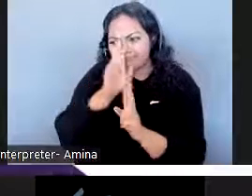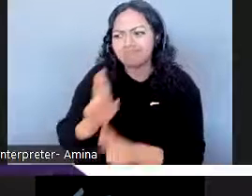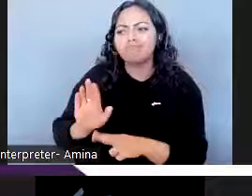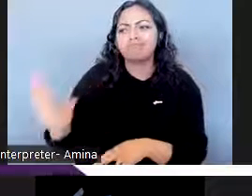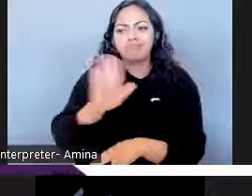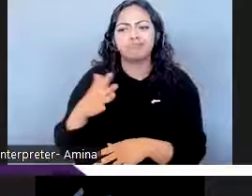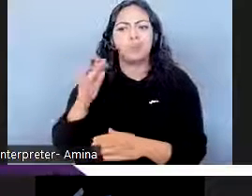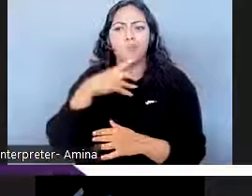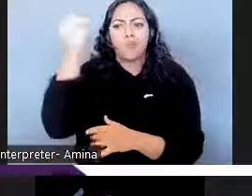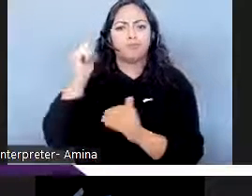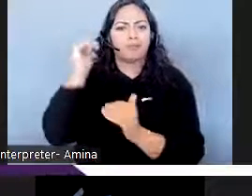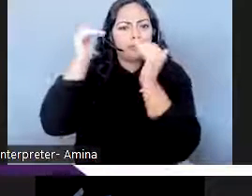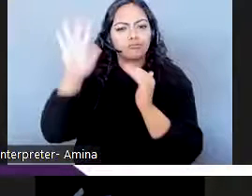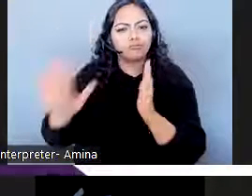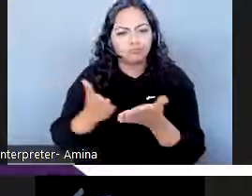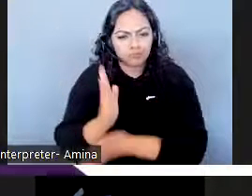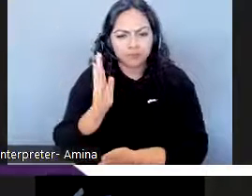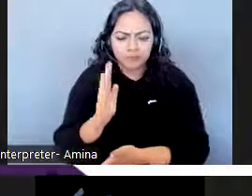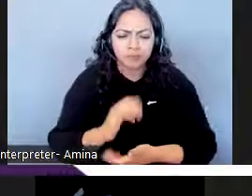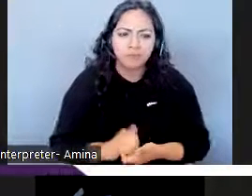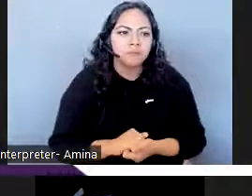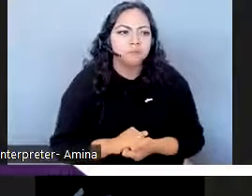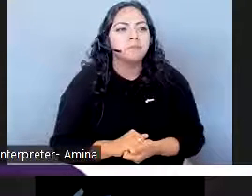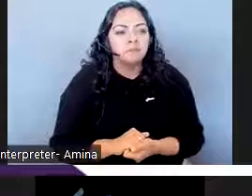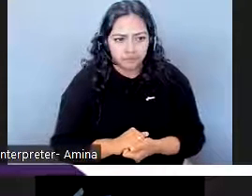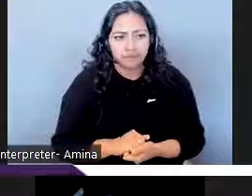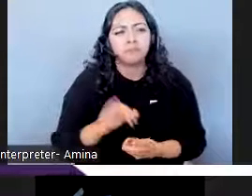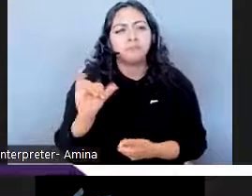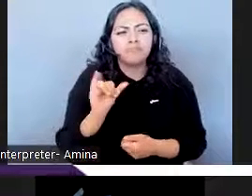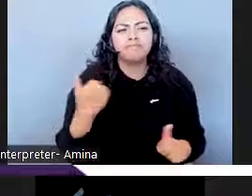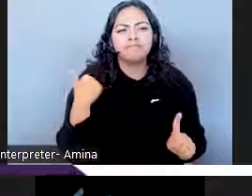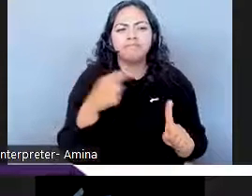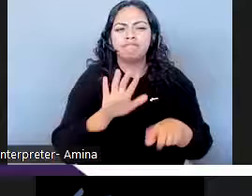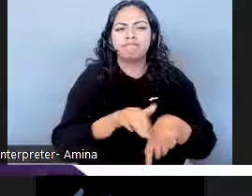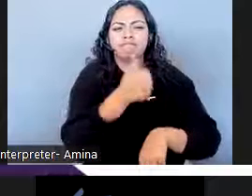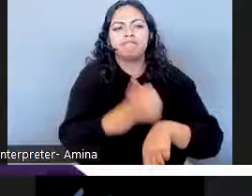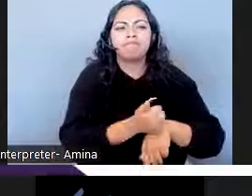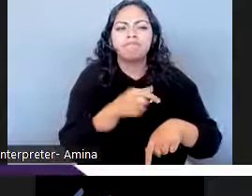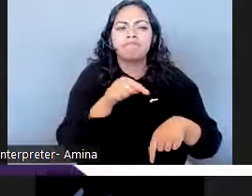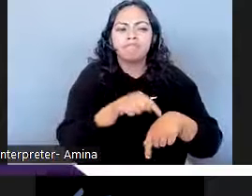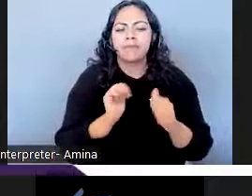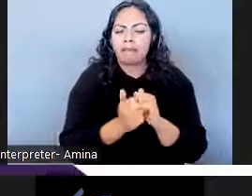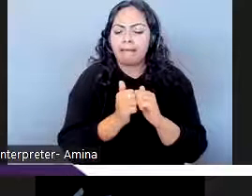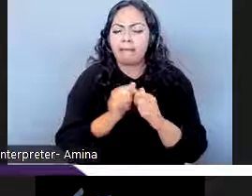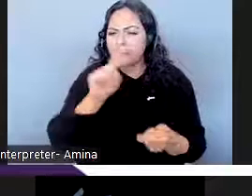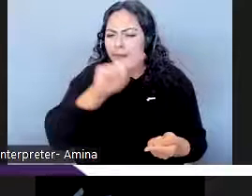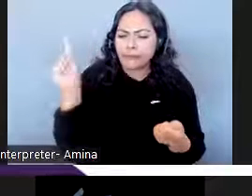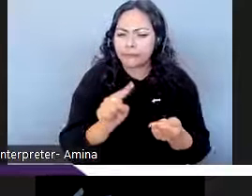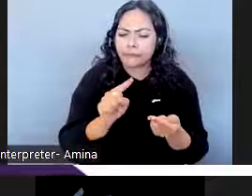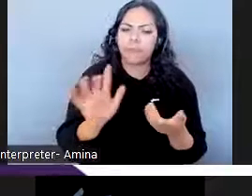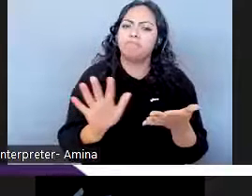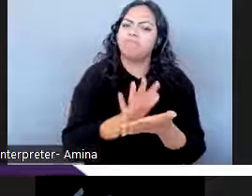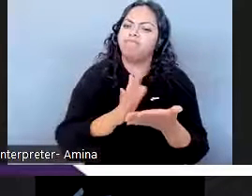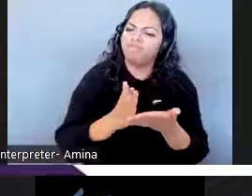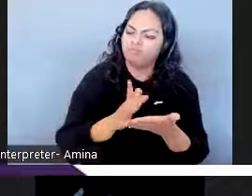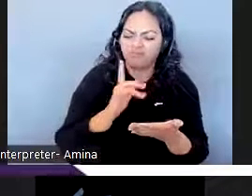We implement Ontario's strategy to combat elder abuse, and we've been doing so since 2003. So